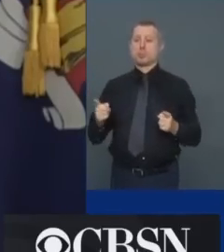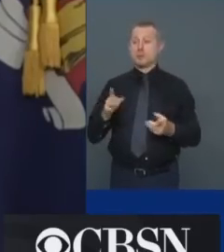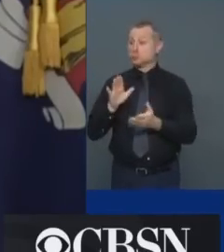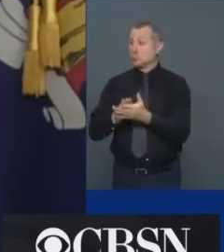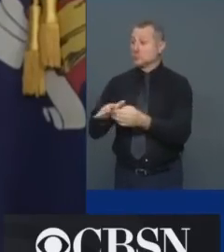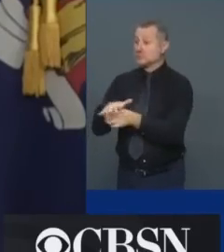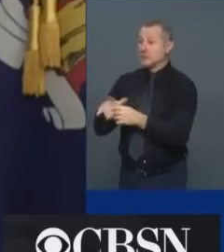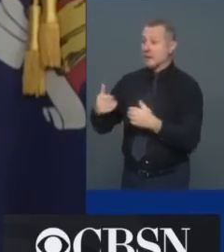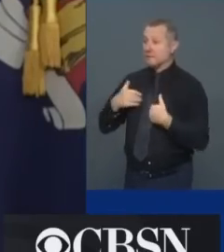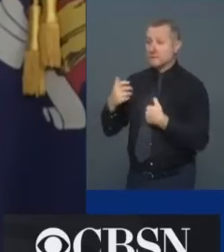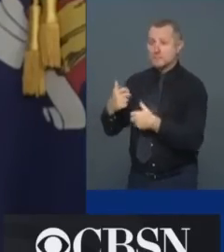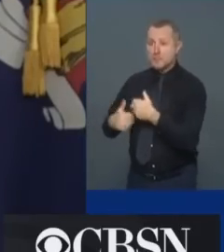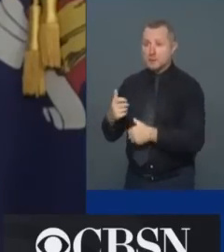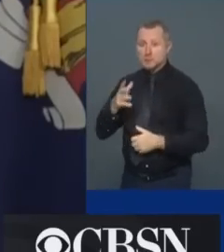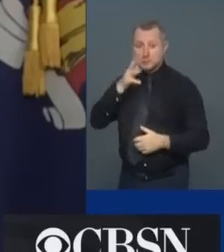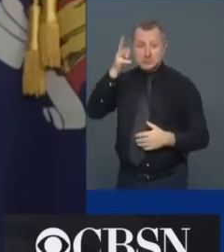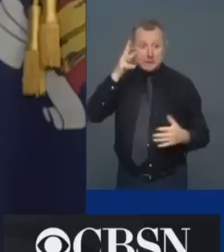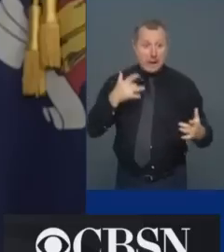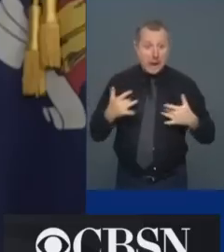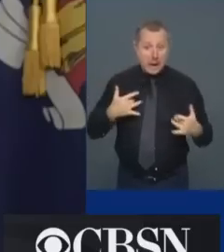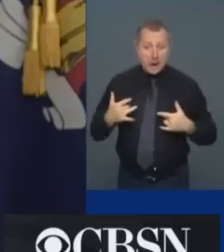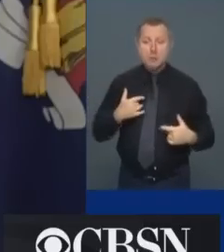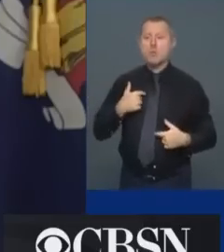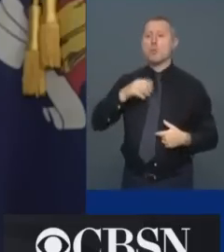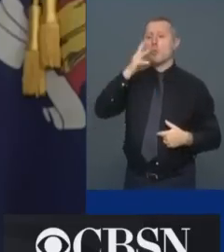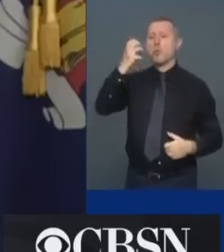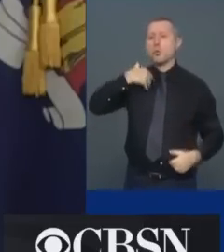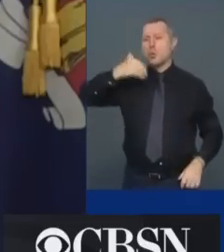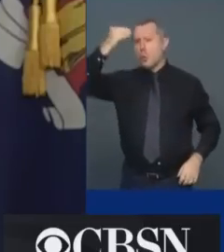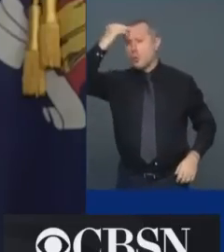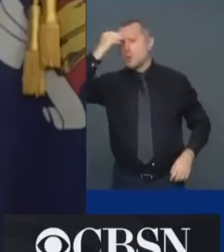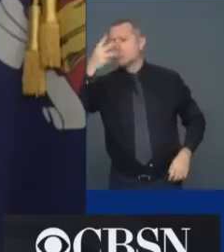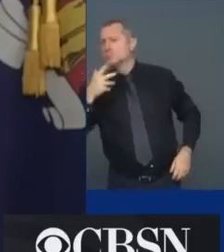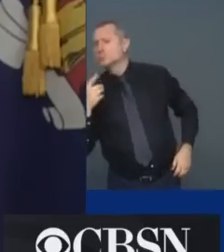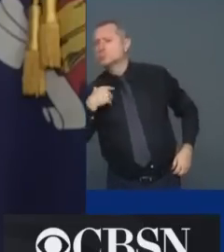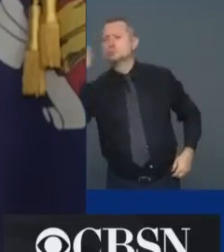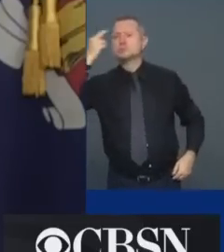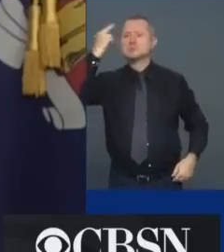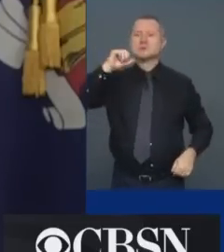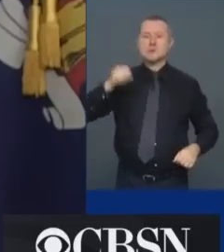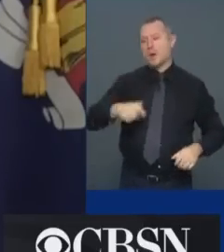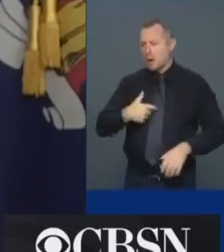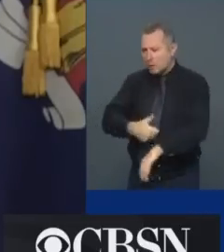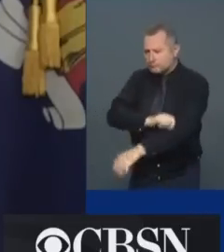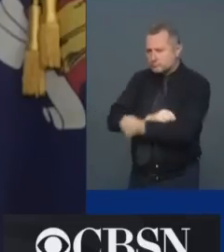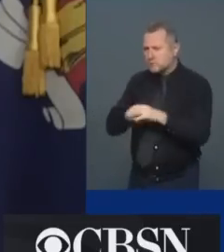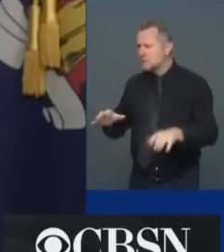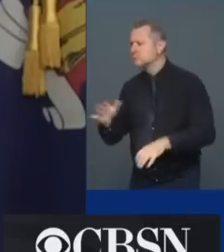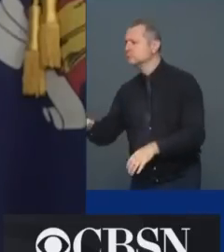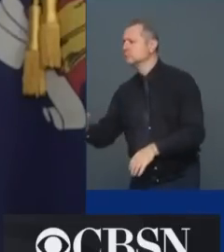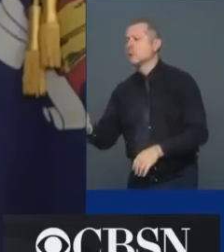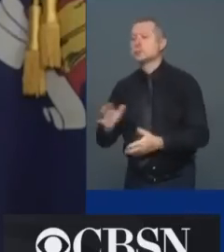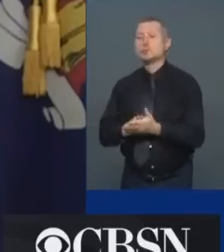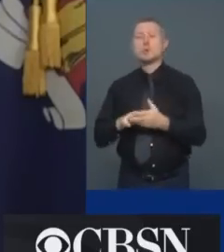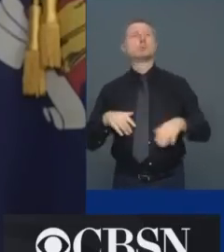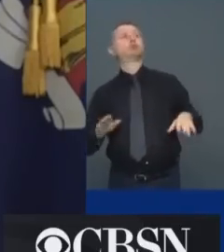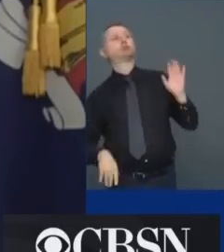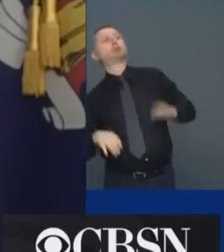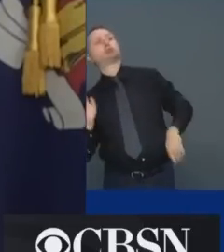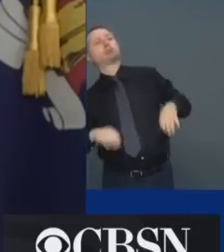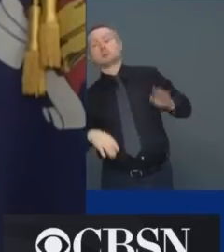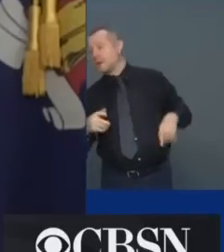And we can take action if the school district doesn't. But I think with the level of concern that